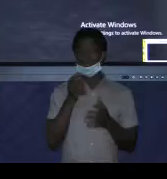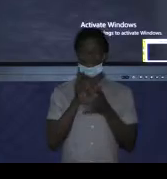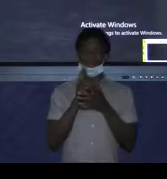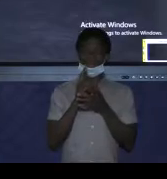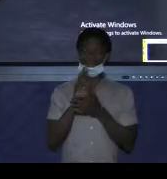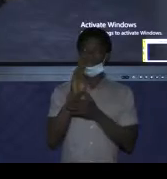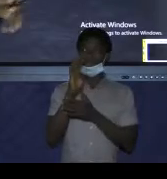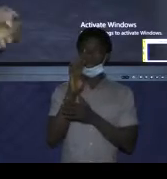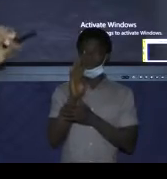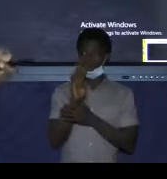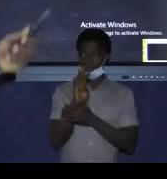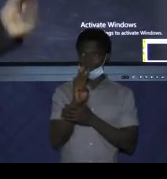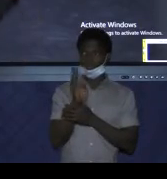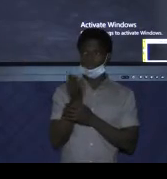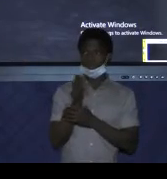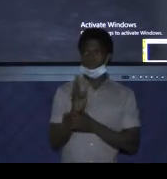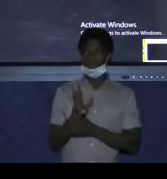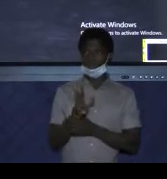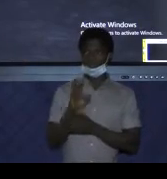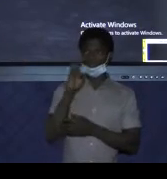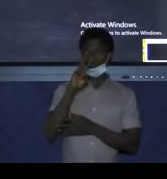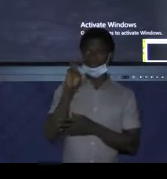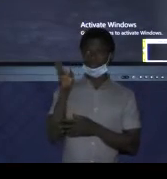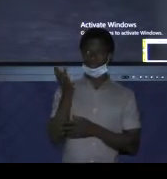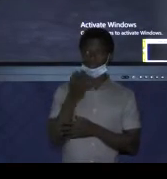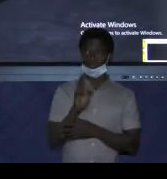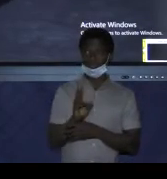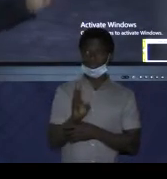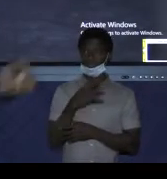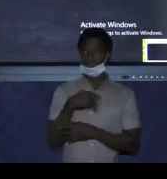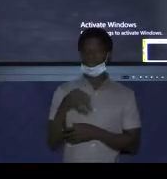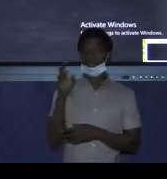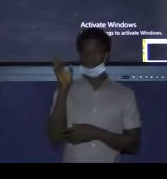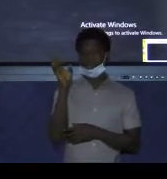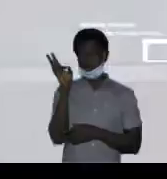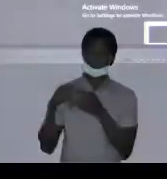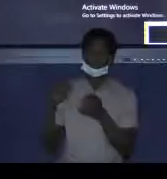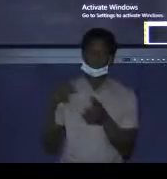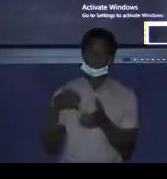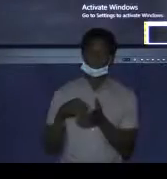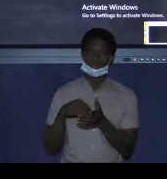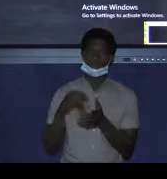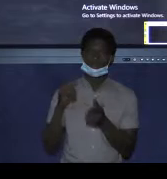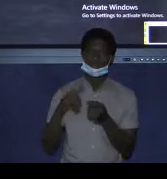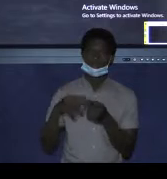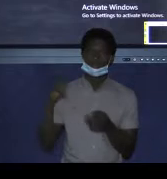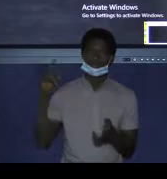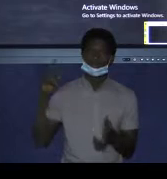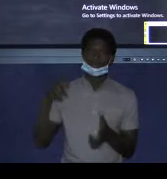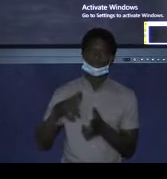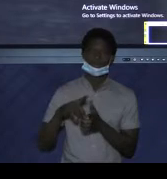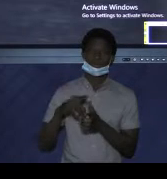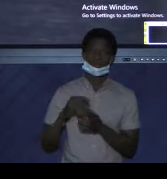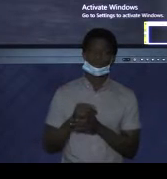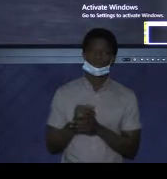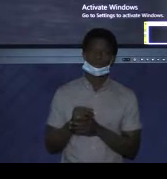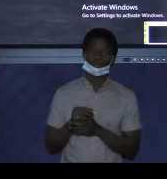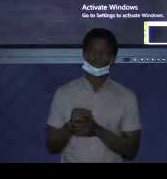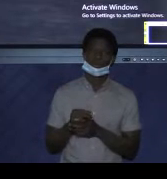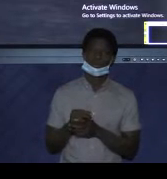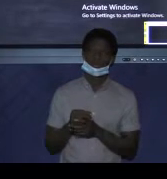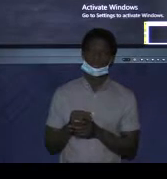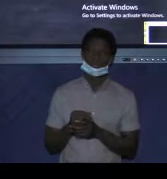22 over 7. Then 6 multiplying itself in 3 places. That's 6 times 6 times 6. So reducing this to the lowest term, we can